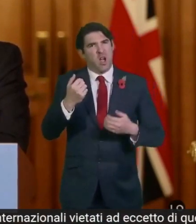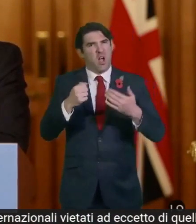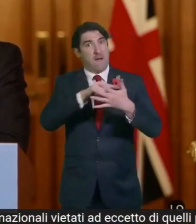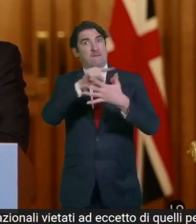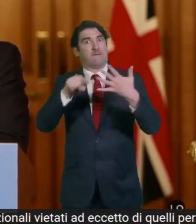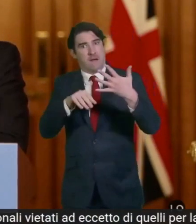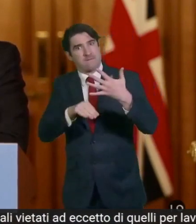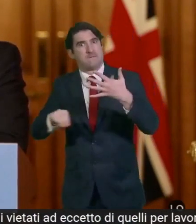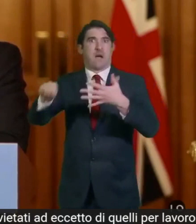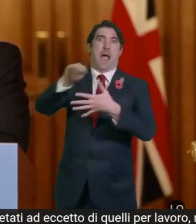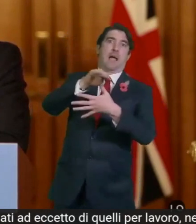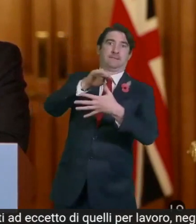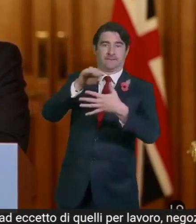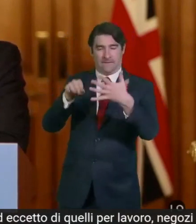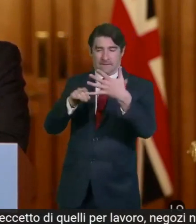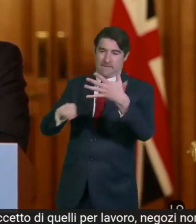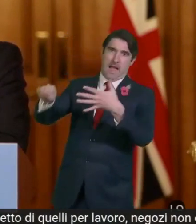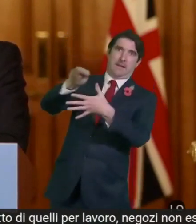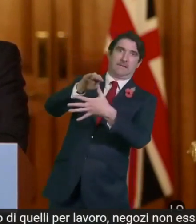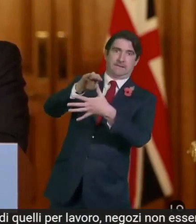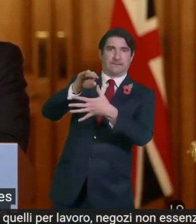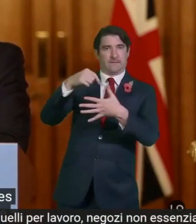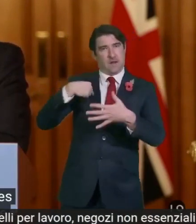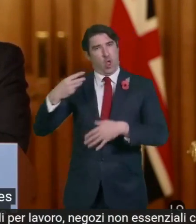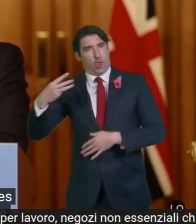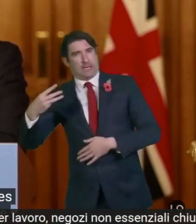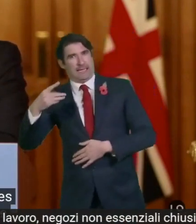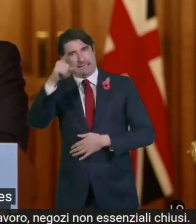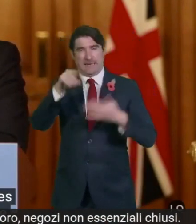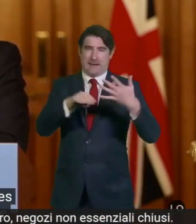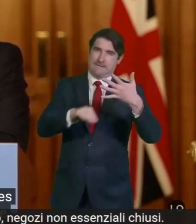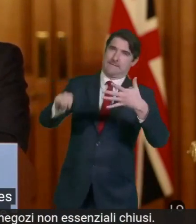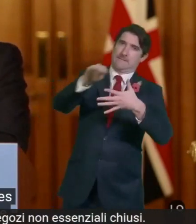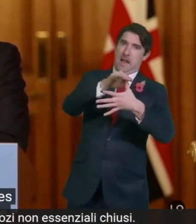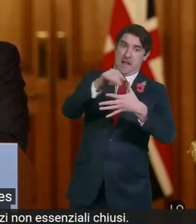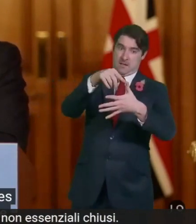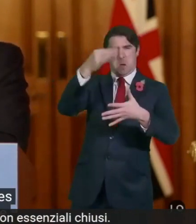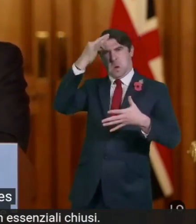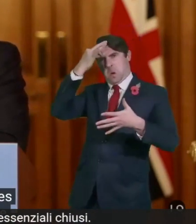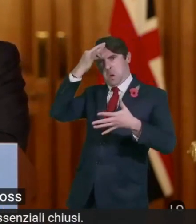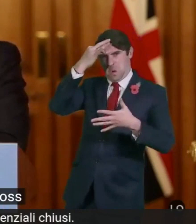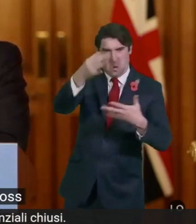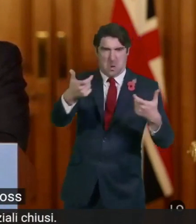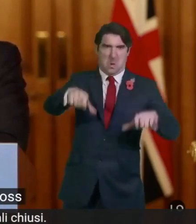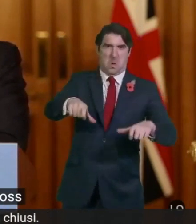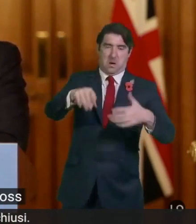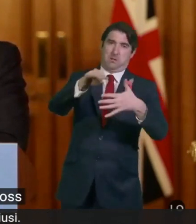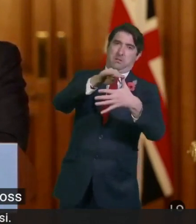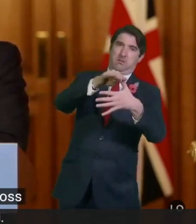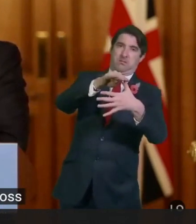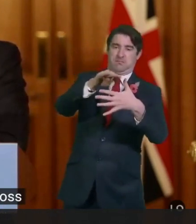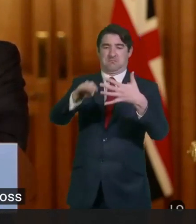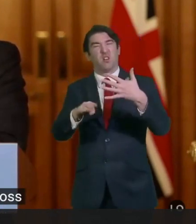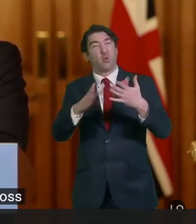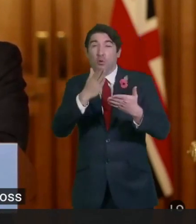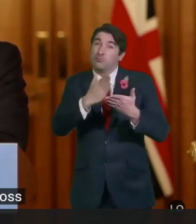to deal with fundamentally the same problem that we have across the whole of the UK, which actually we're dealing with in pretty much the same way.